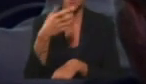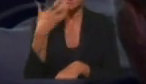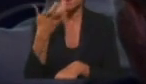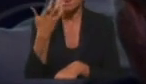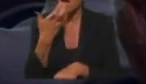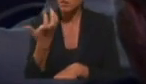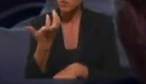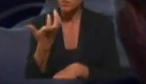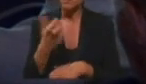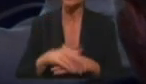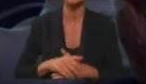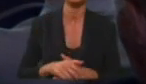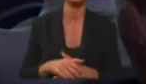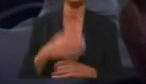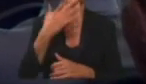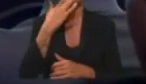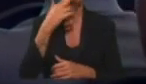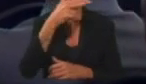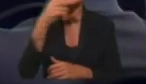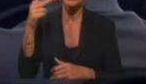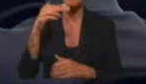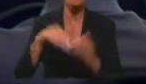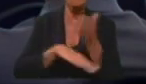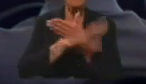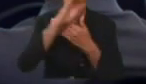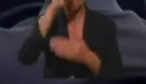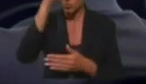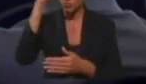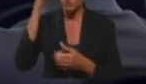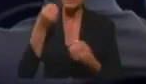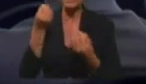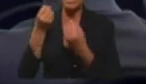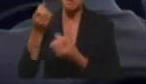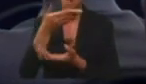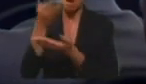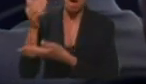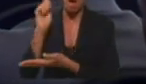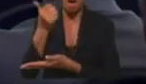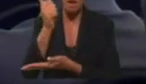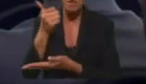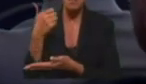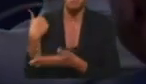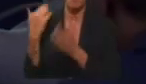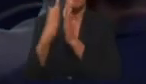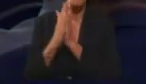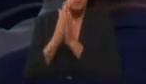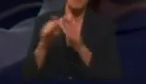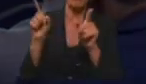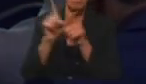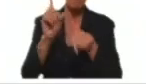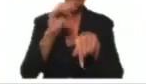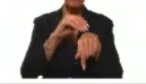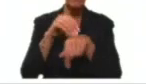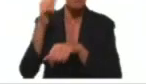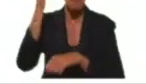room here of public transit professionals, I would like to implore you, please consider the importance of shade and well-designed